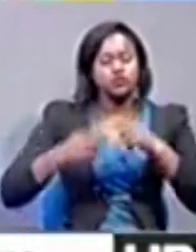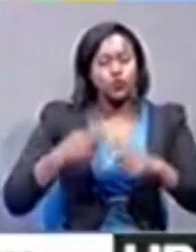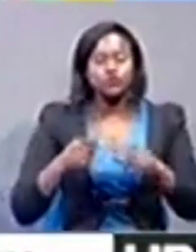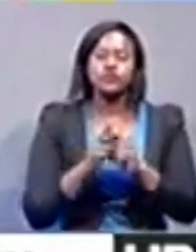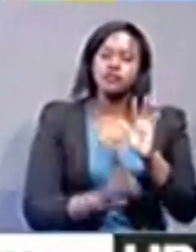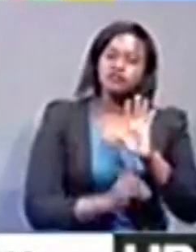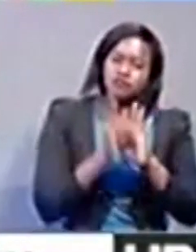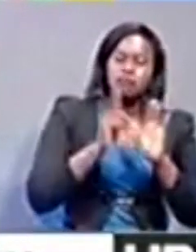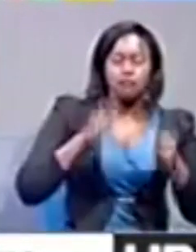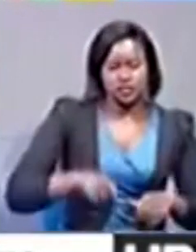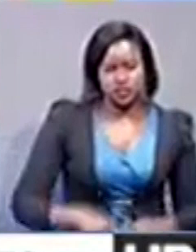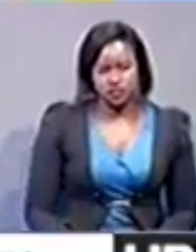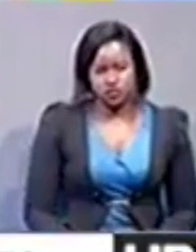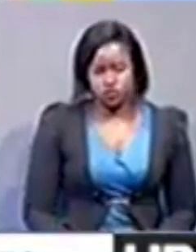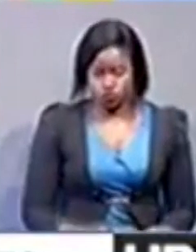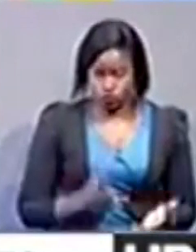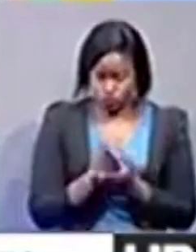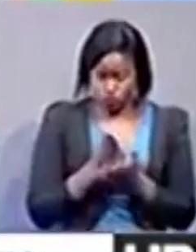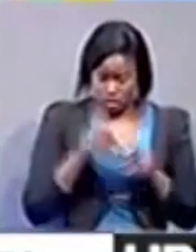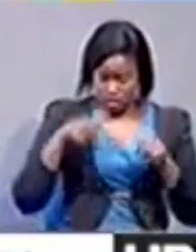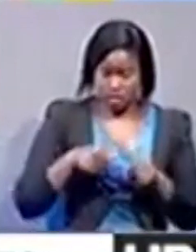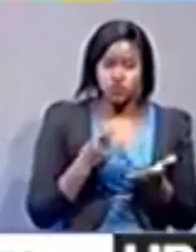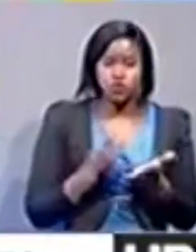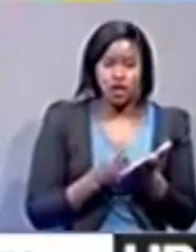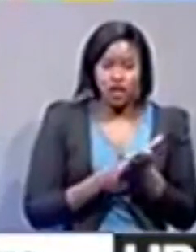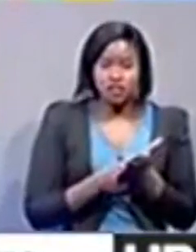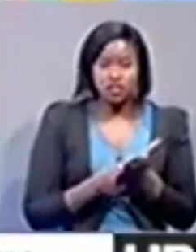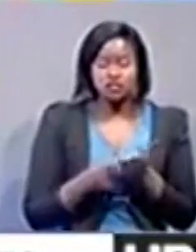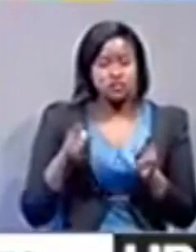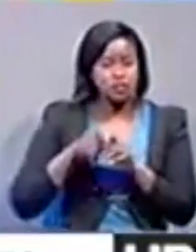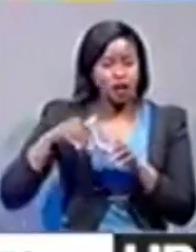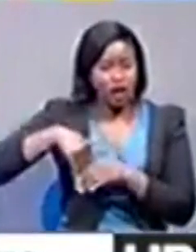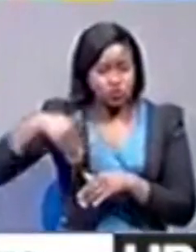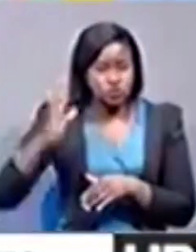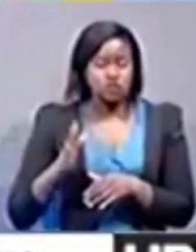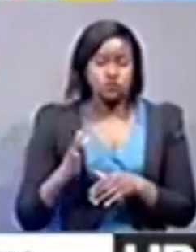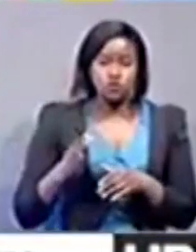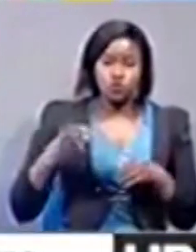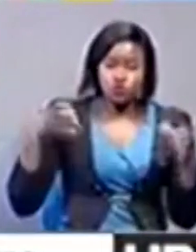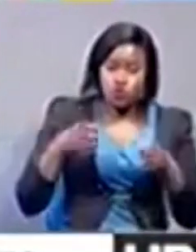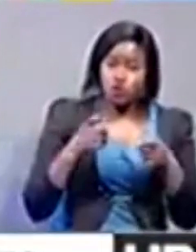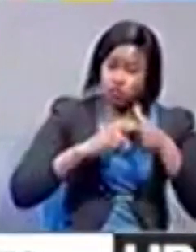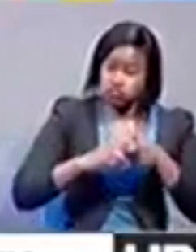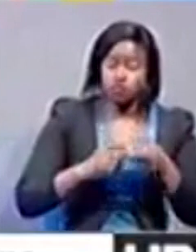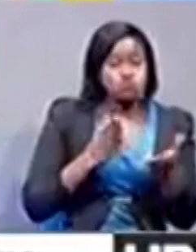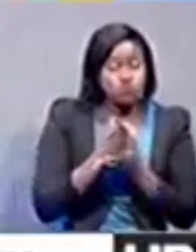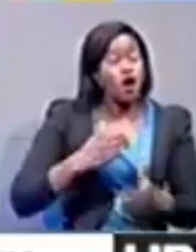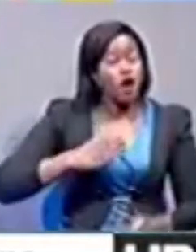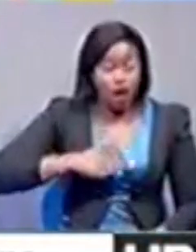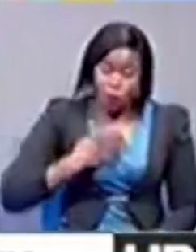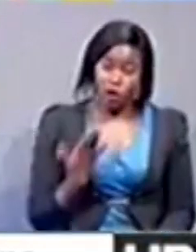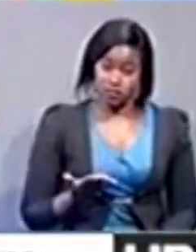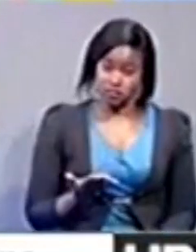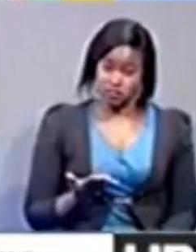much of the inbound and outbound cargo is ours.